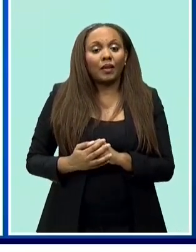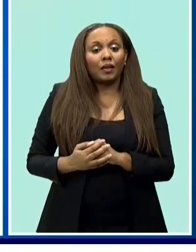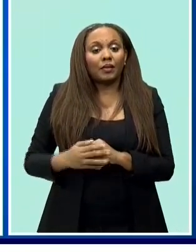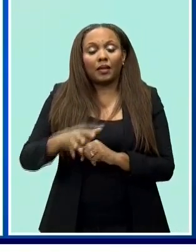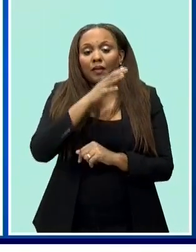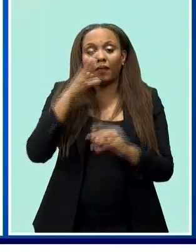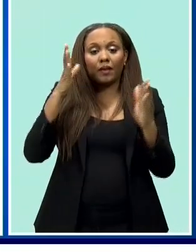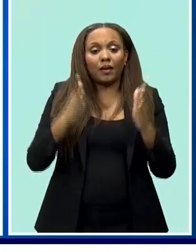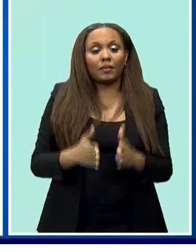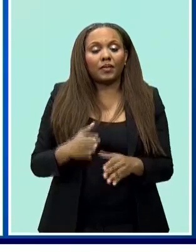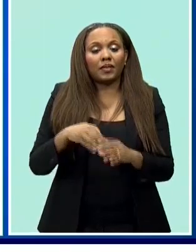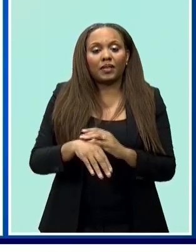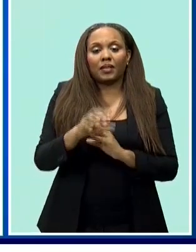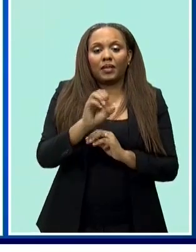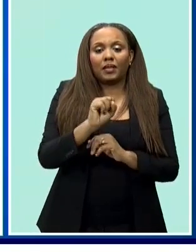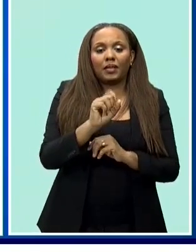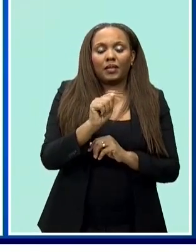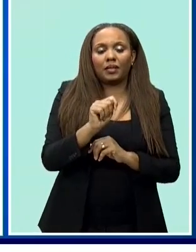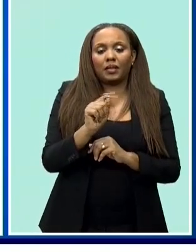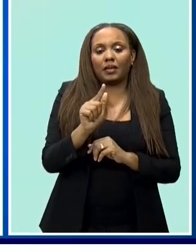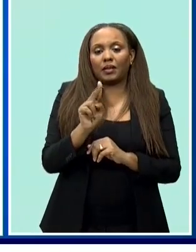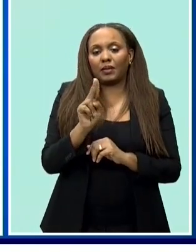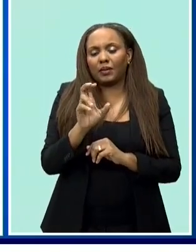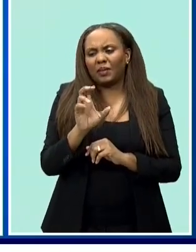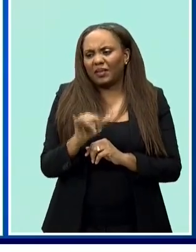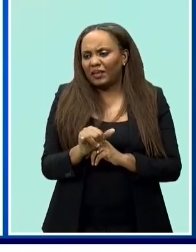Hall in St. Lucie, the same thing should have been done.